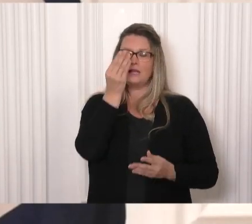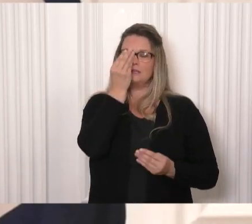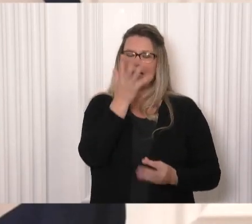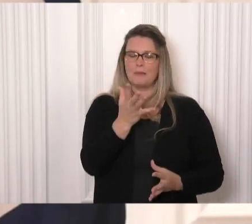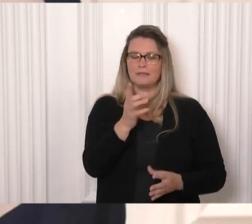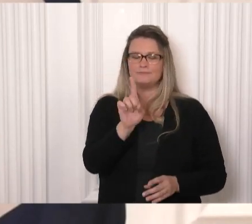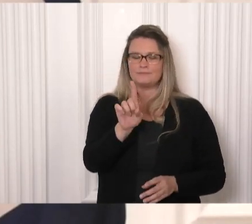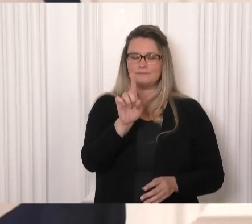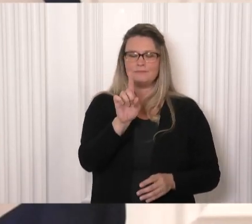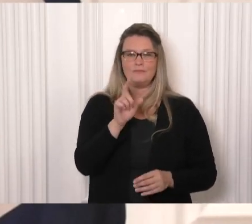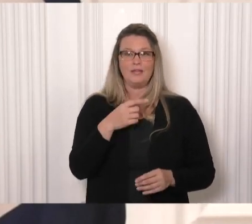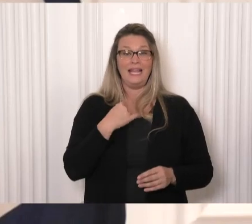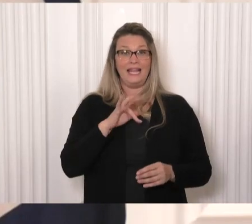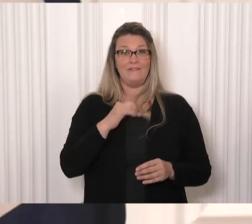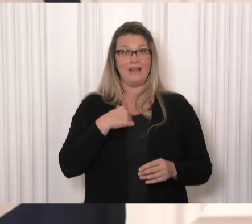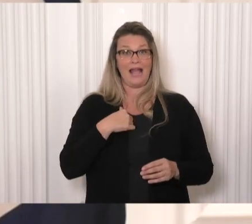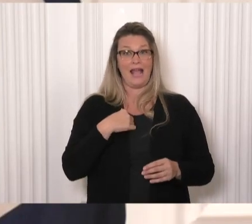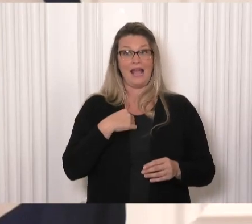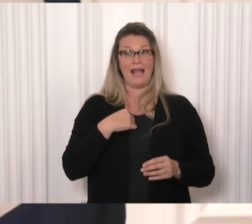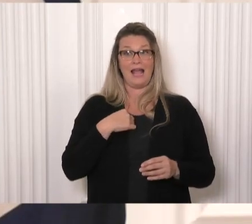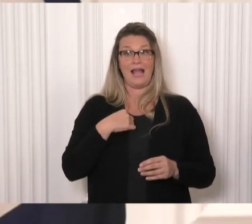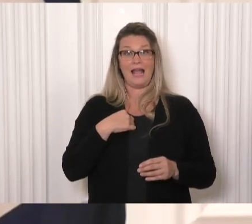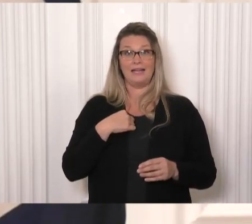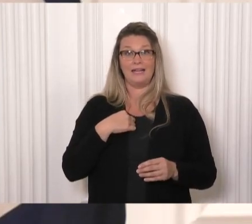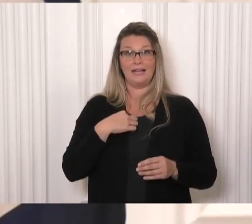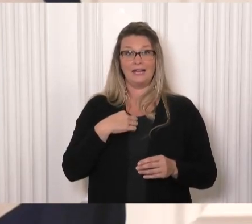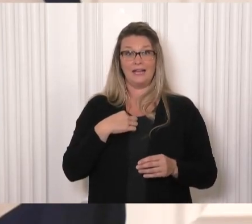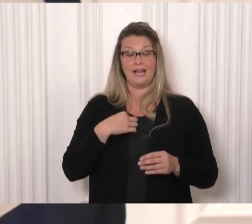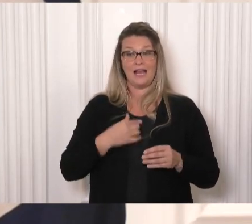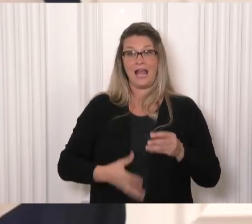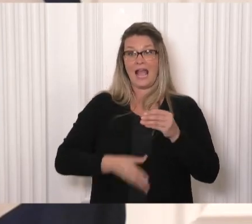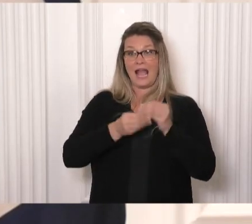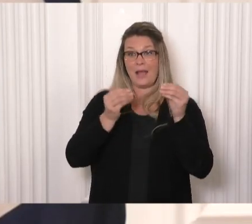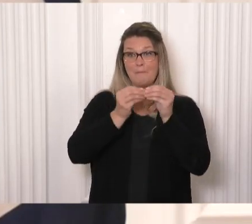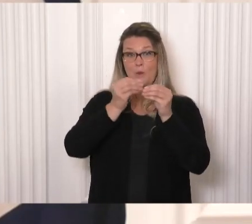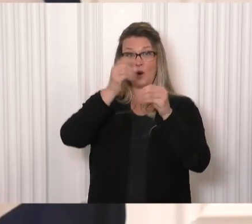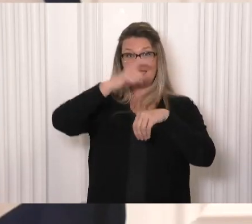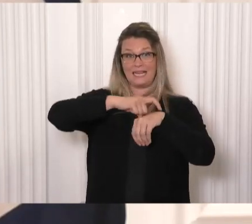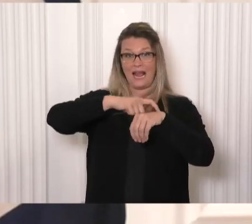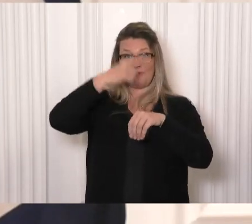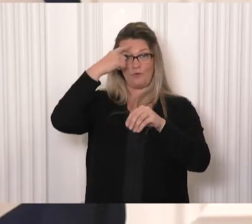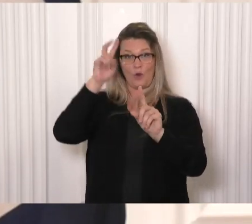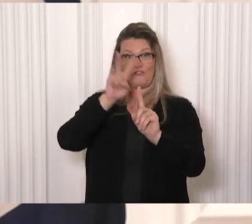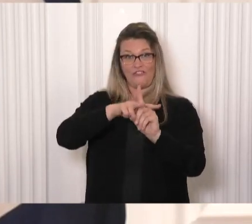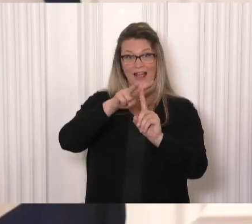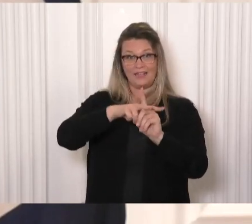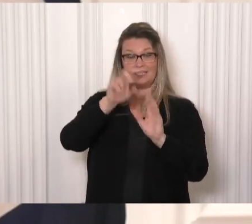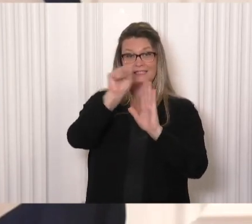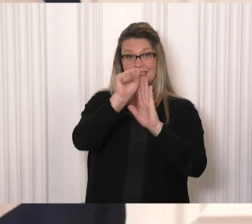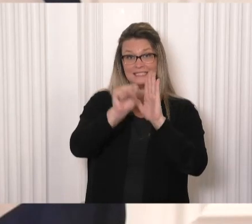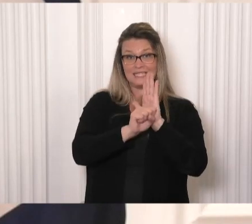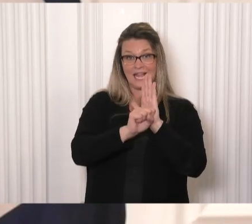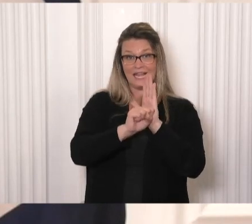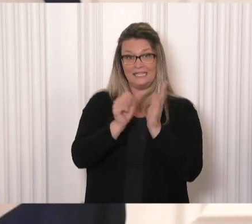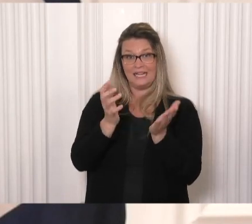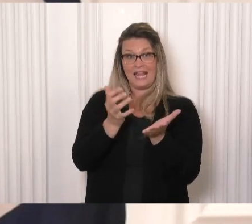If we were to extend the filing of state income tax in compliance with the federal government